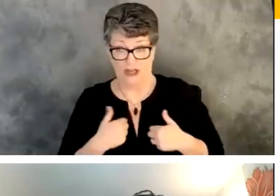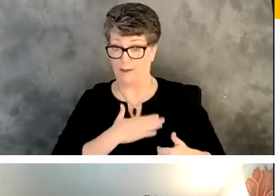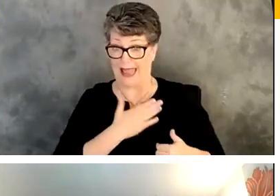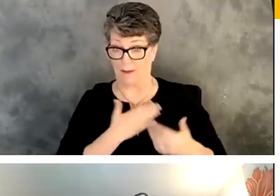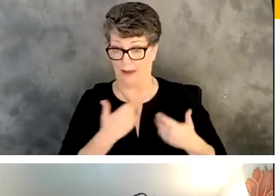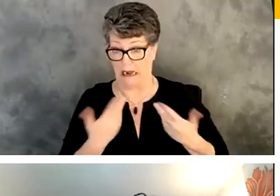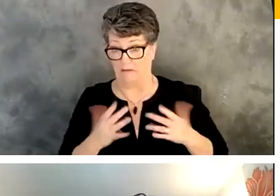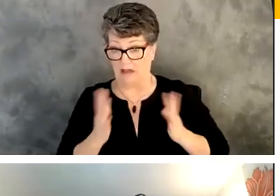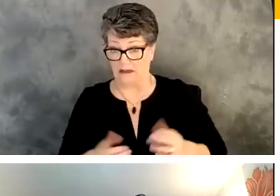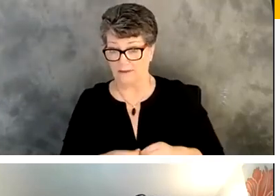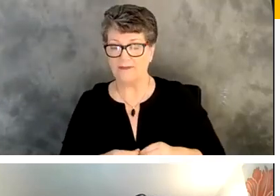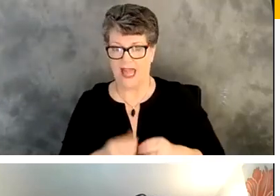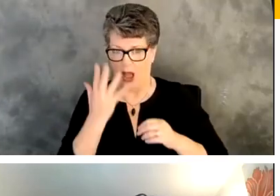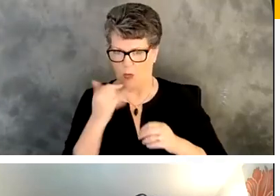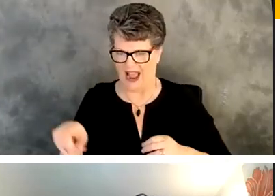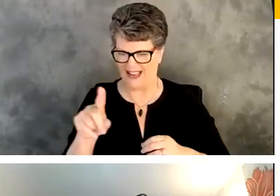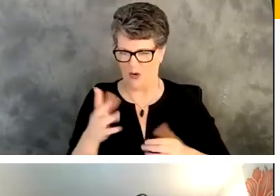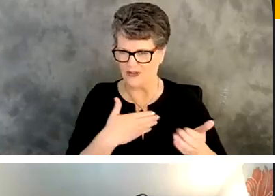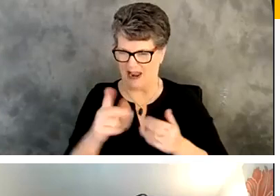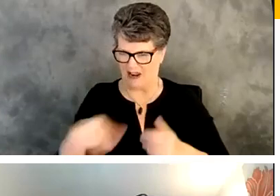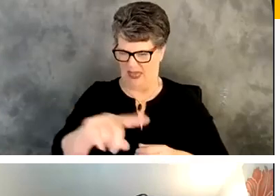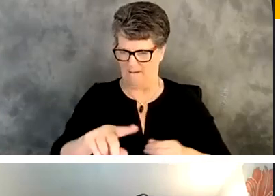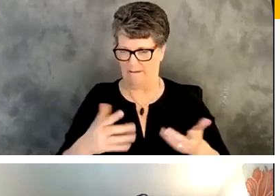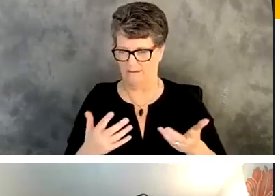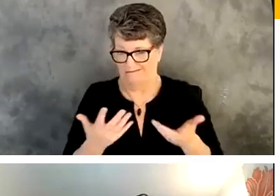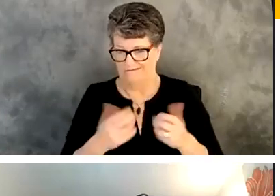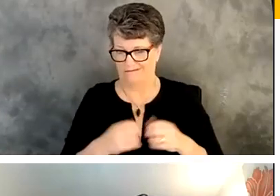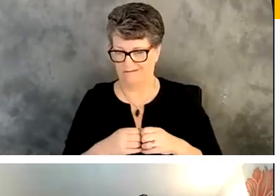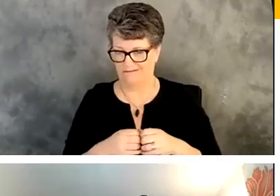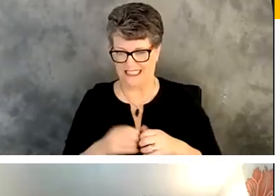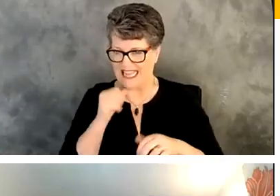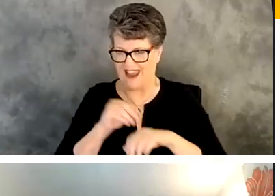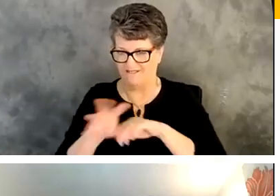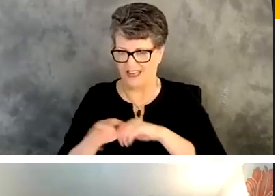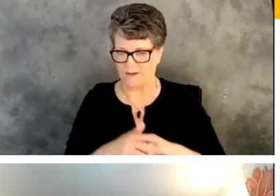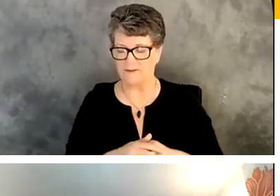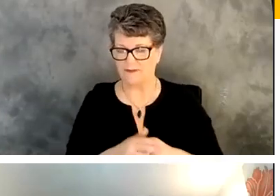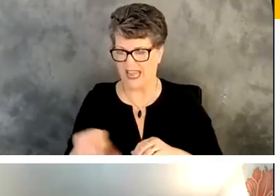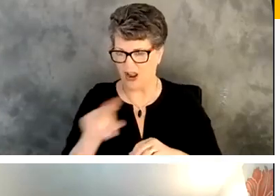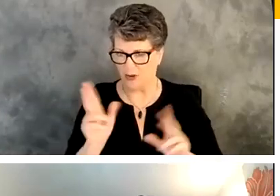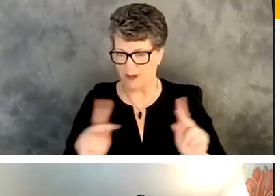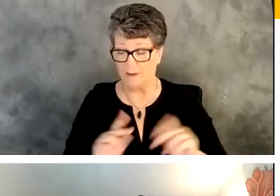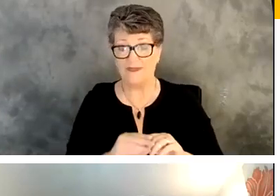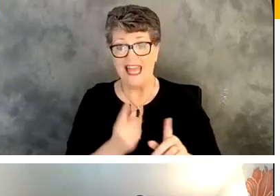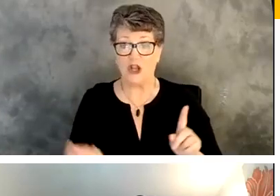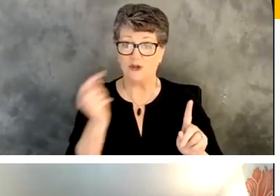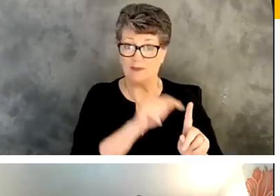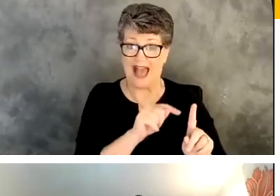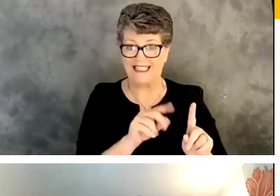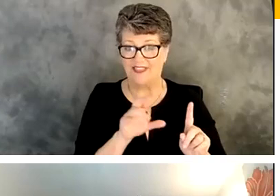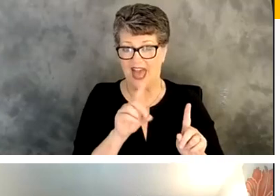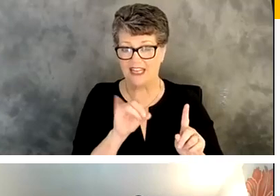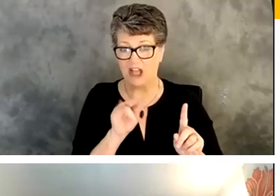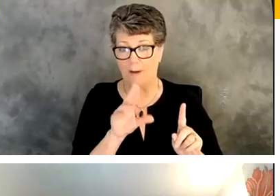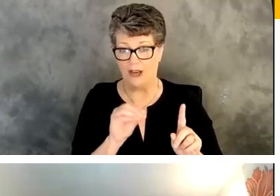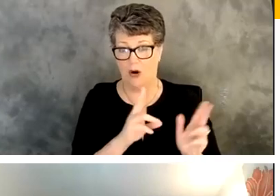right? And why does it, what does it matter that I try to protect somebody else, right? I think it goes back to that domino effect again.